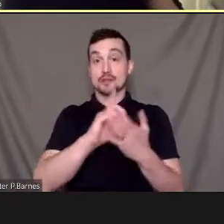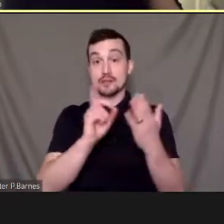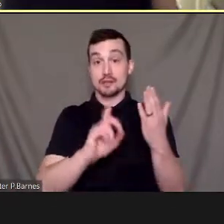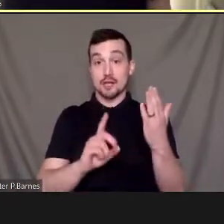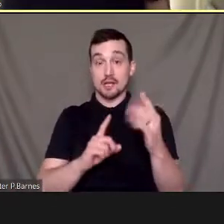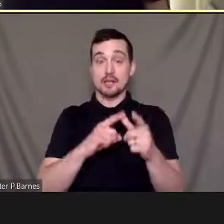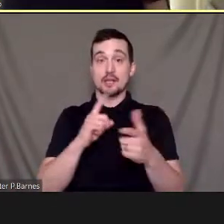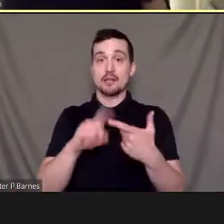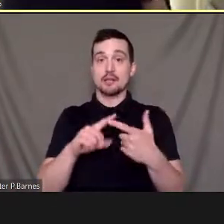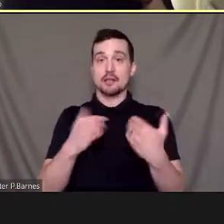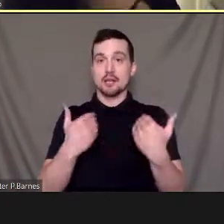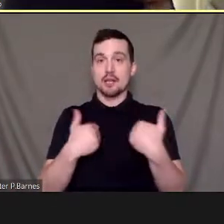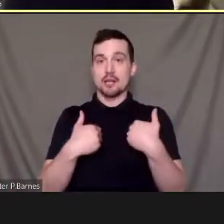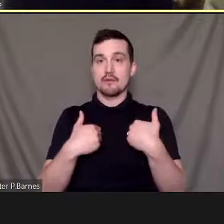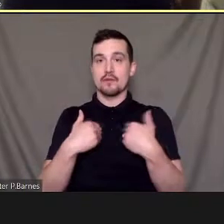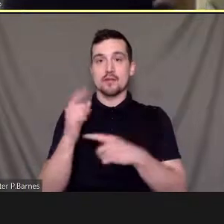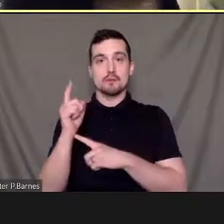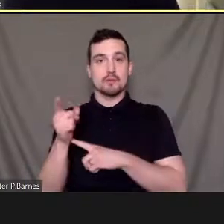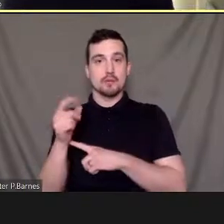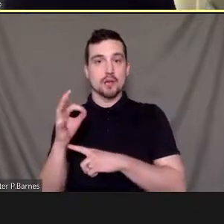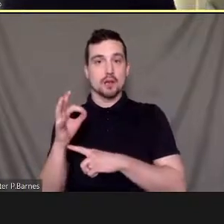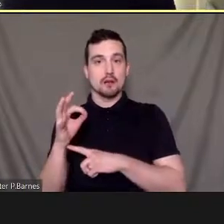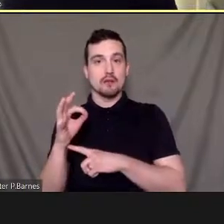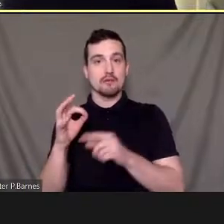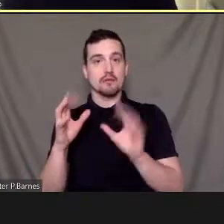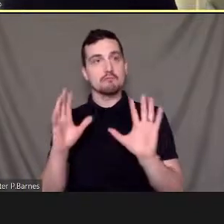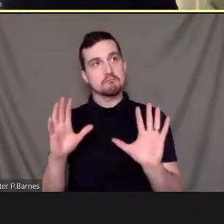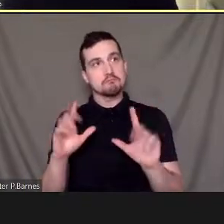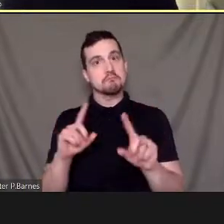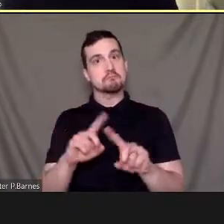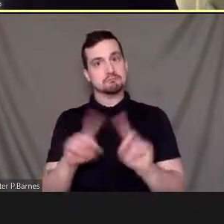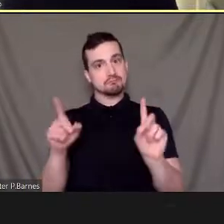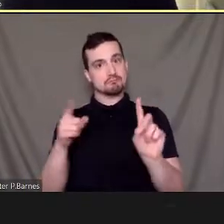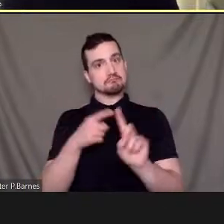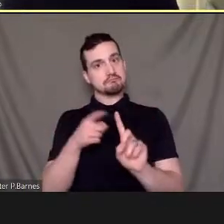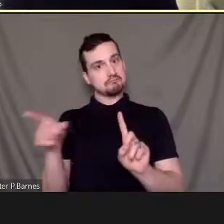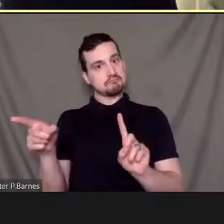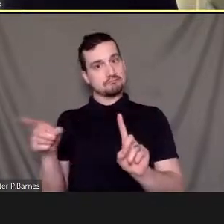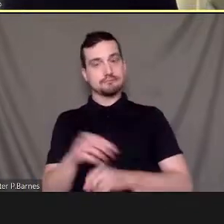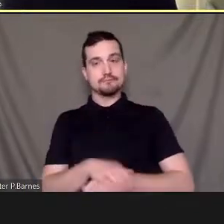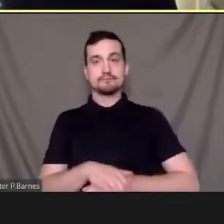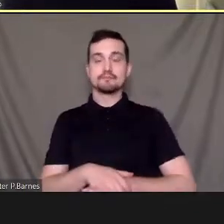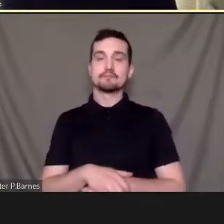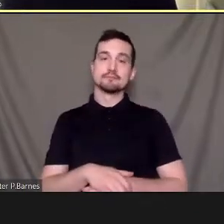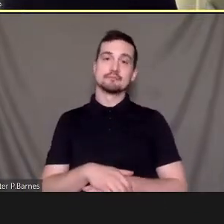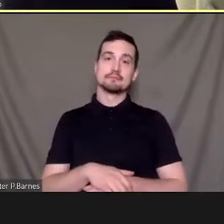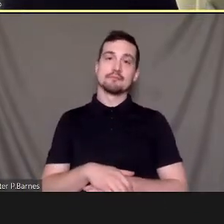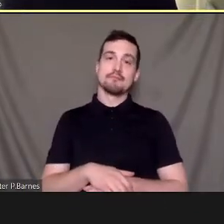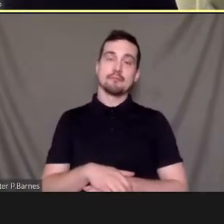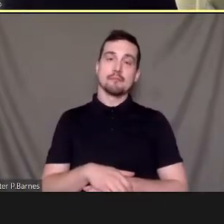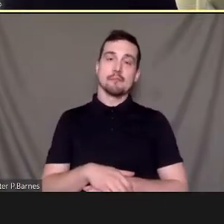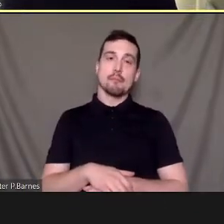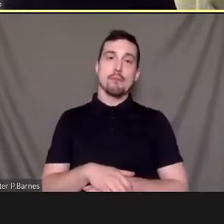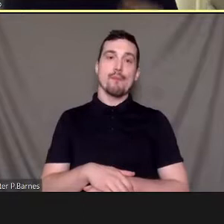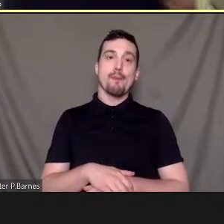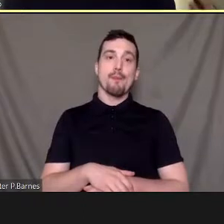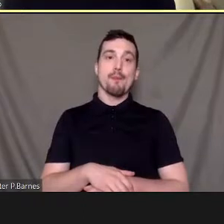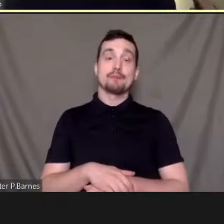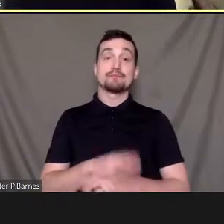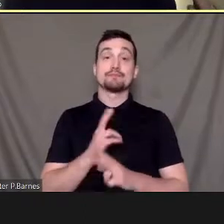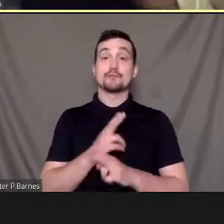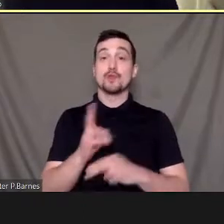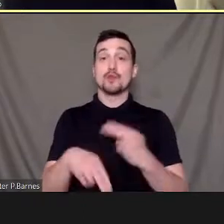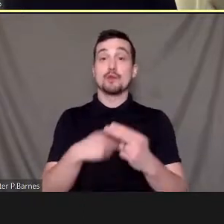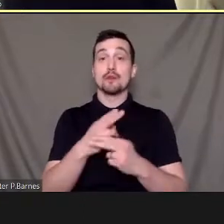of, but the caveat. It's what we do, right? So universal